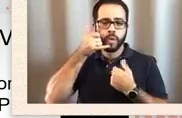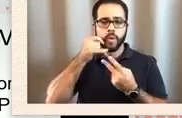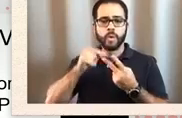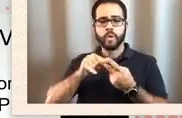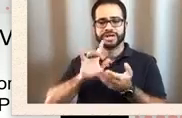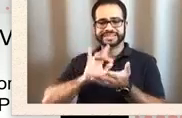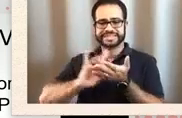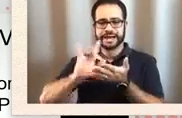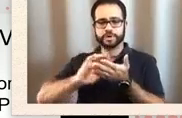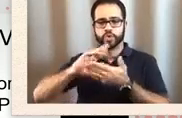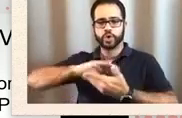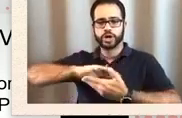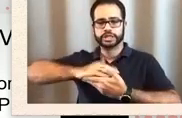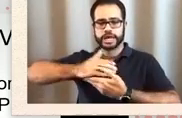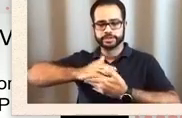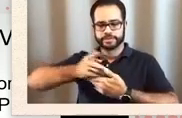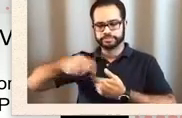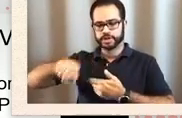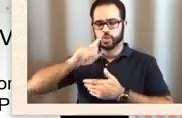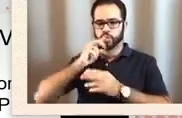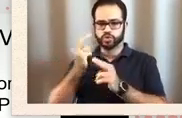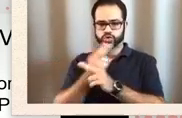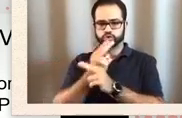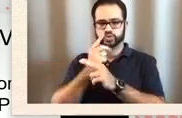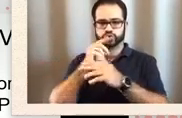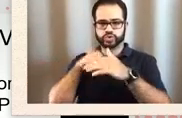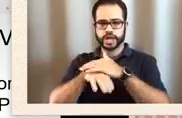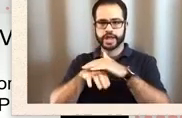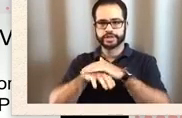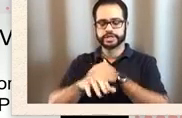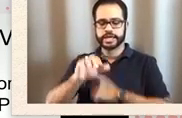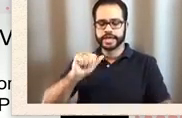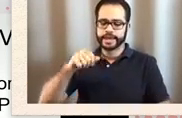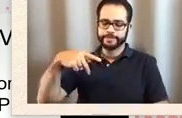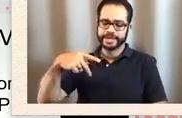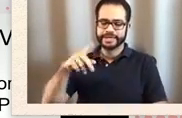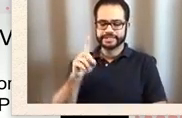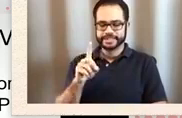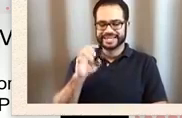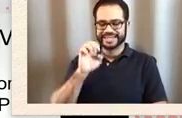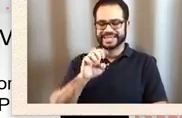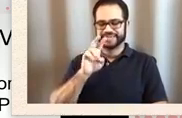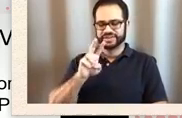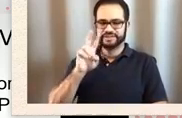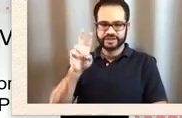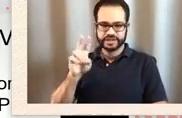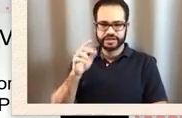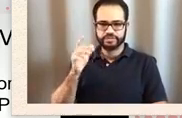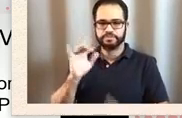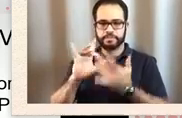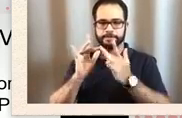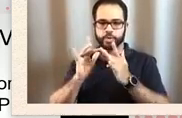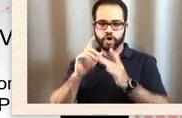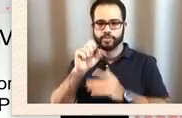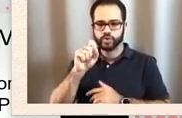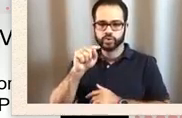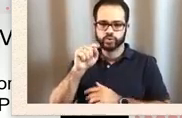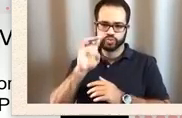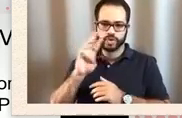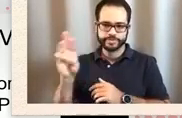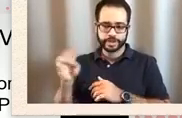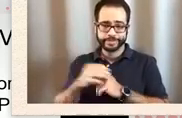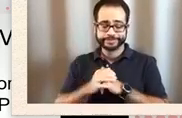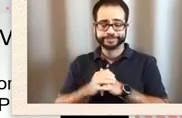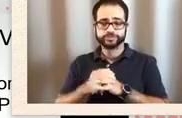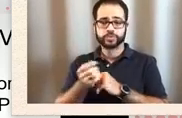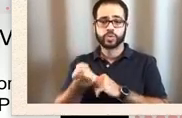that they will use to access the APD iConnect EVV mobile site. One of the things that the worker